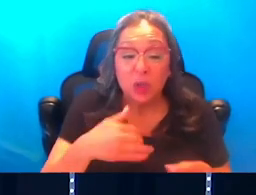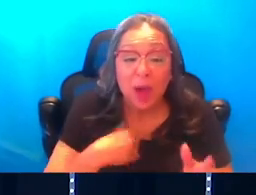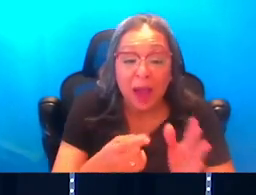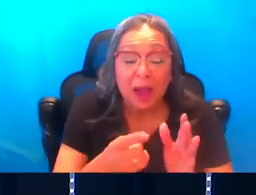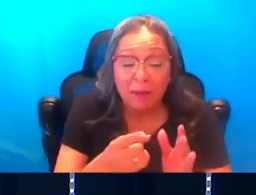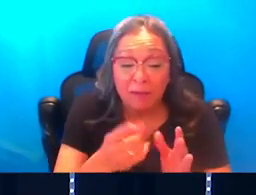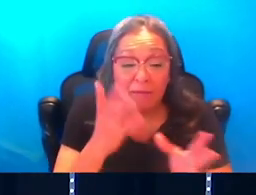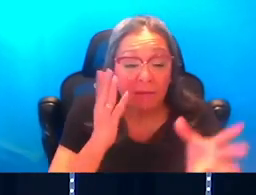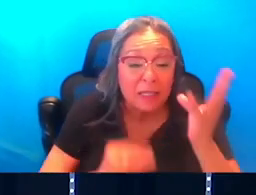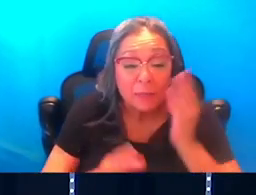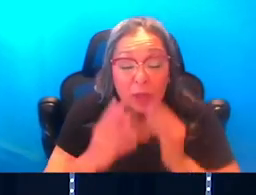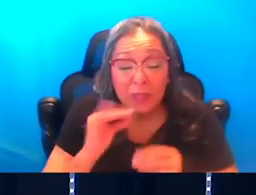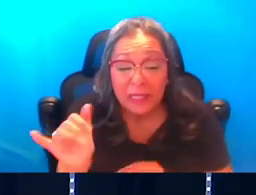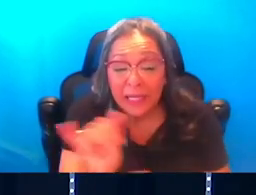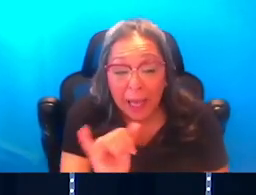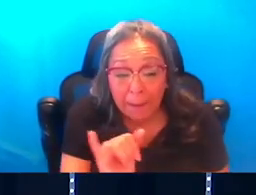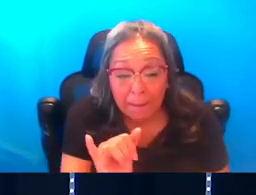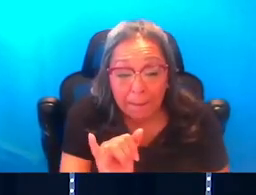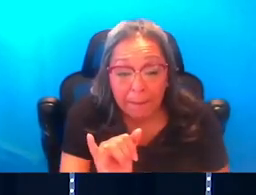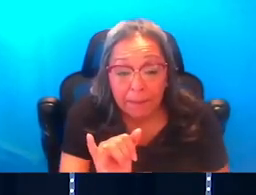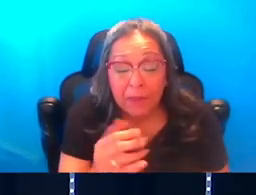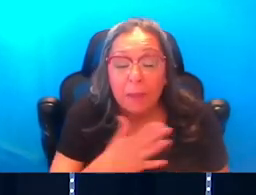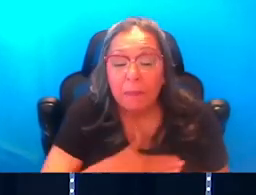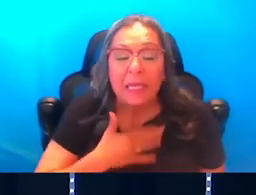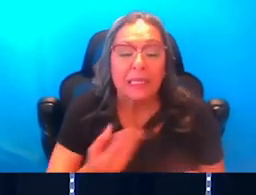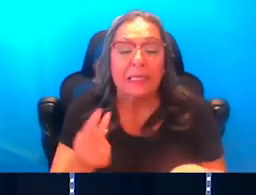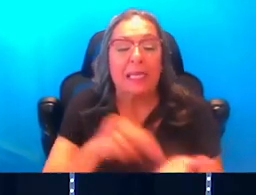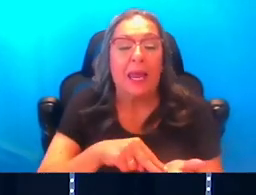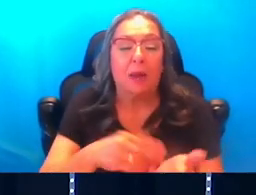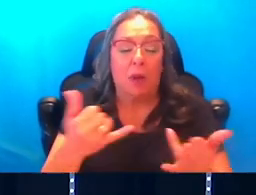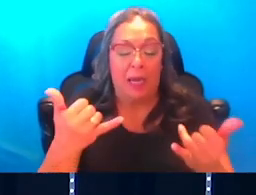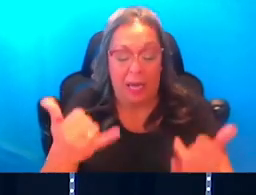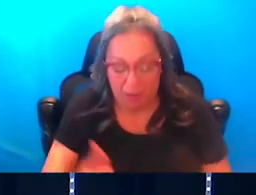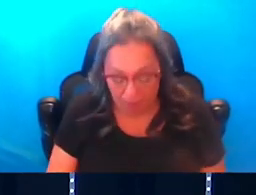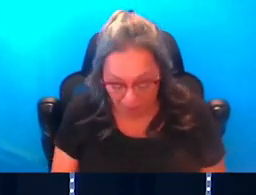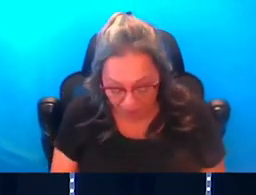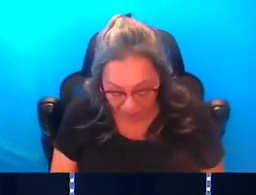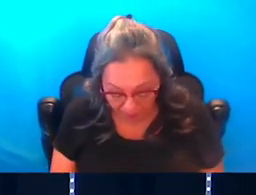life? That's the question. Would you guys stand right now?